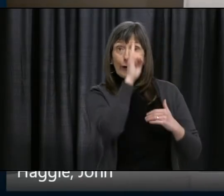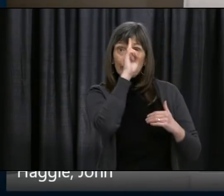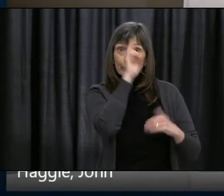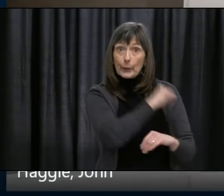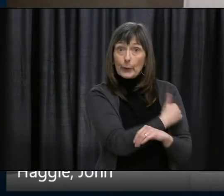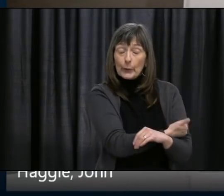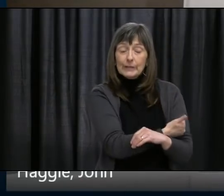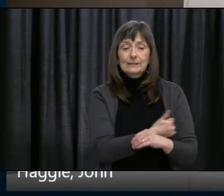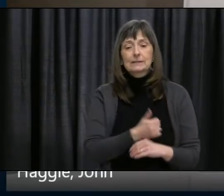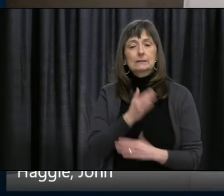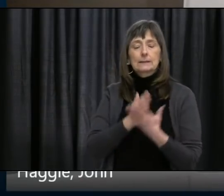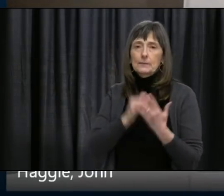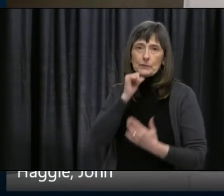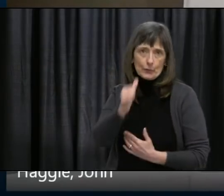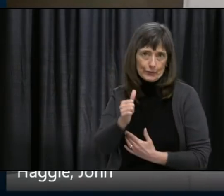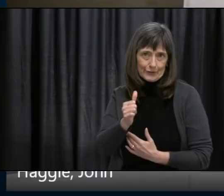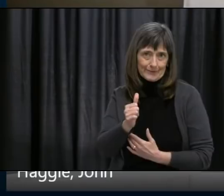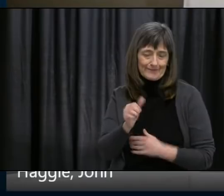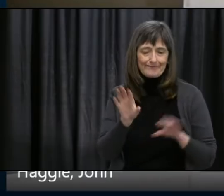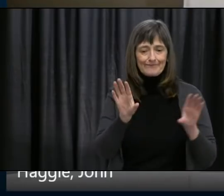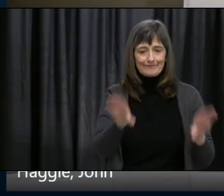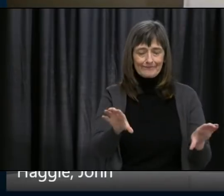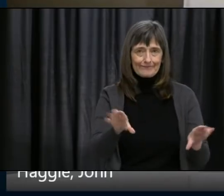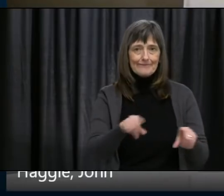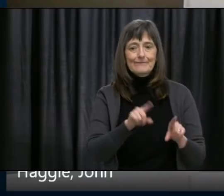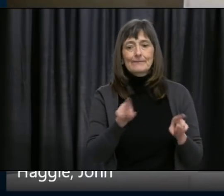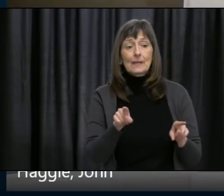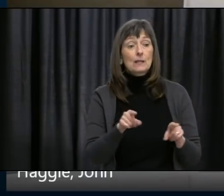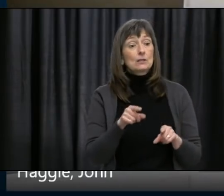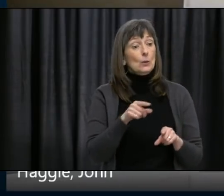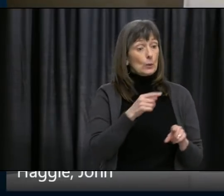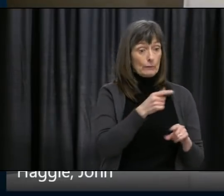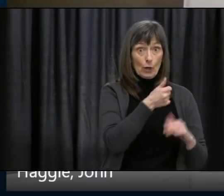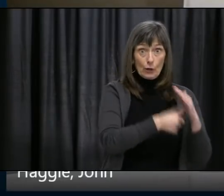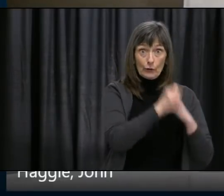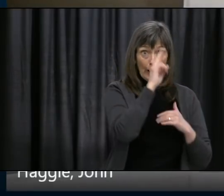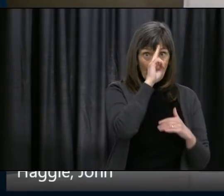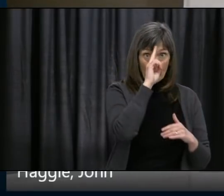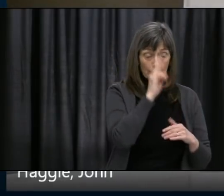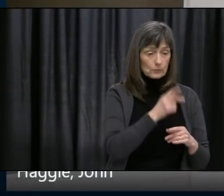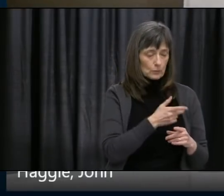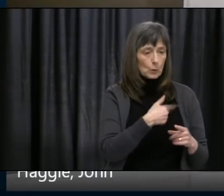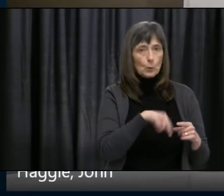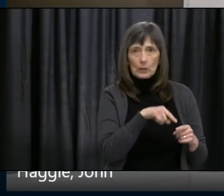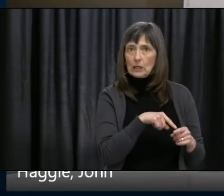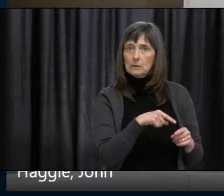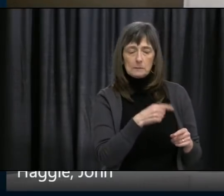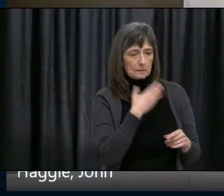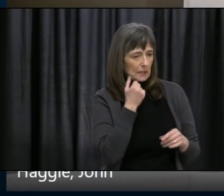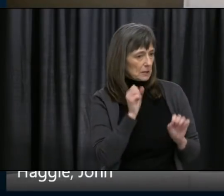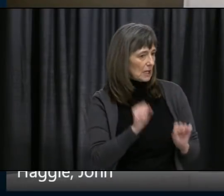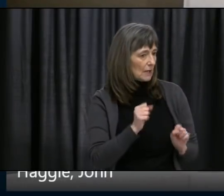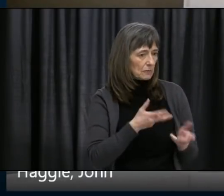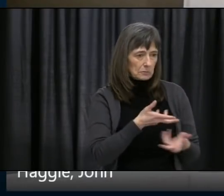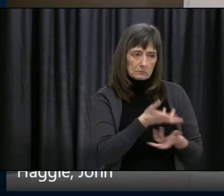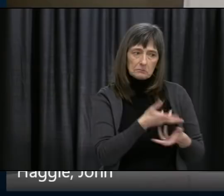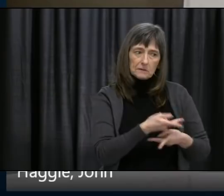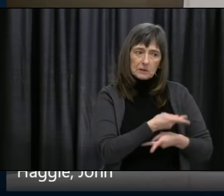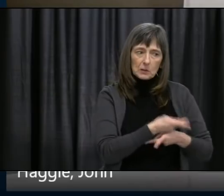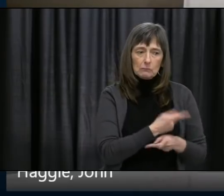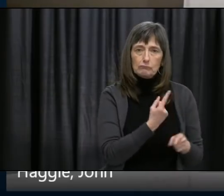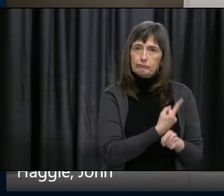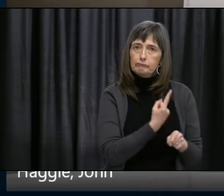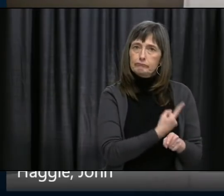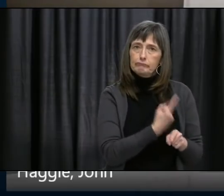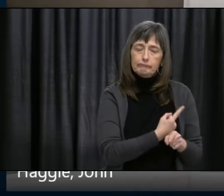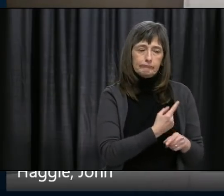for those that do, certainly we have made every effort to see what can be done and what should be